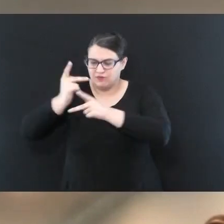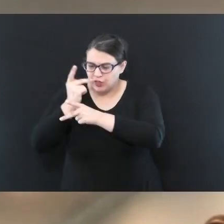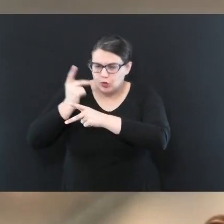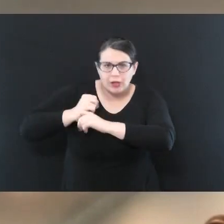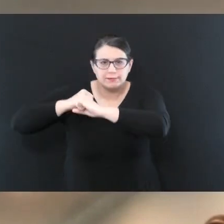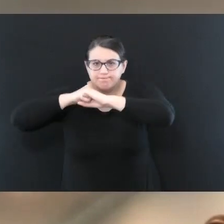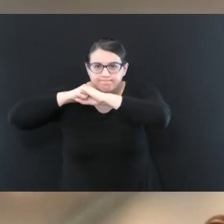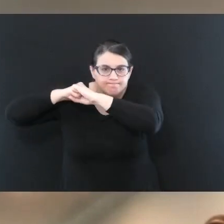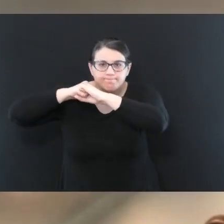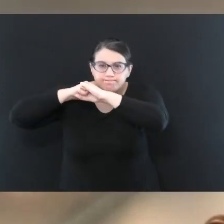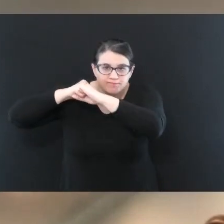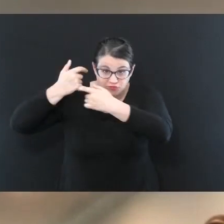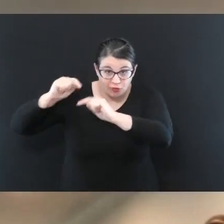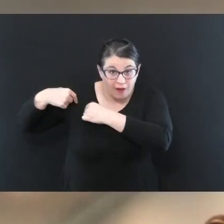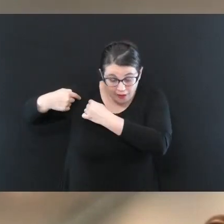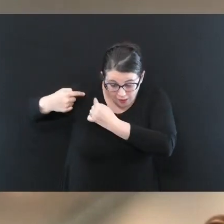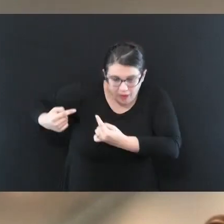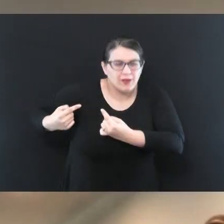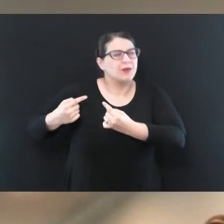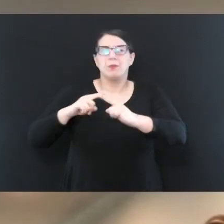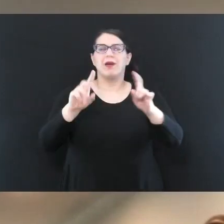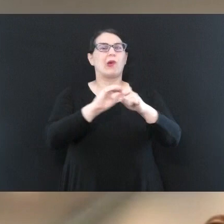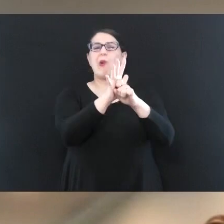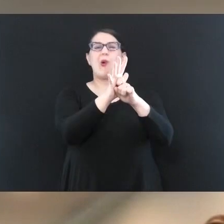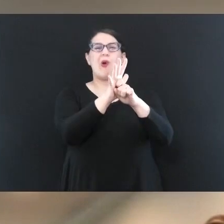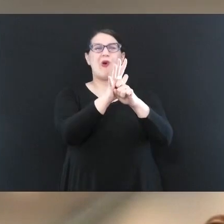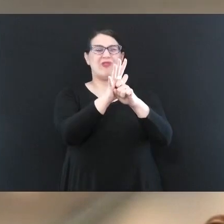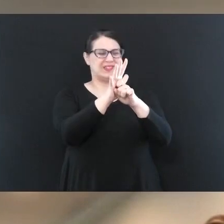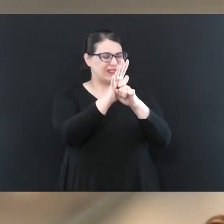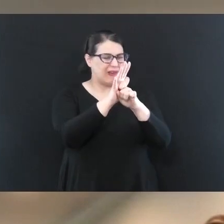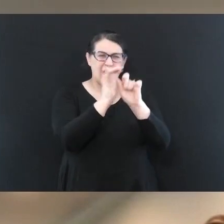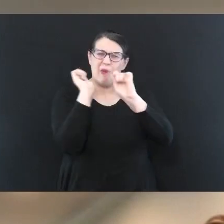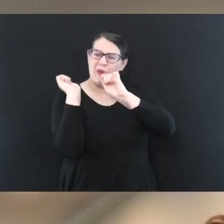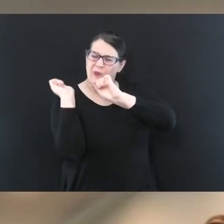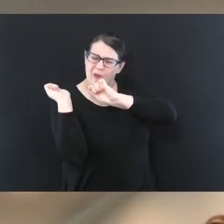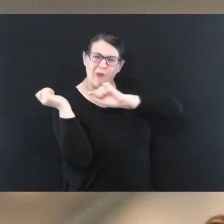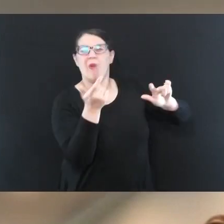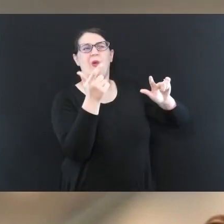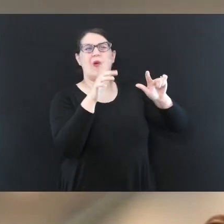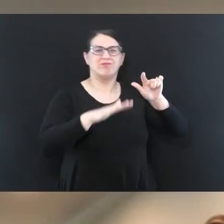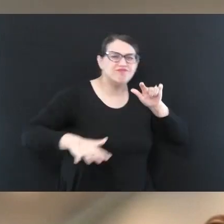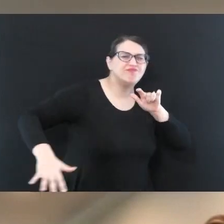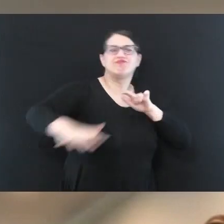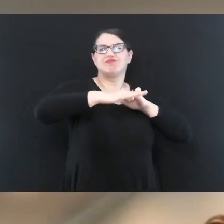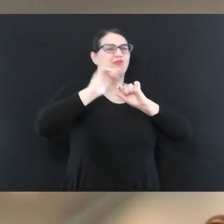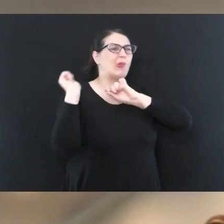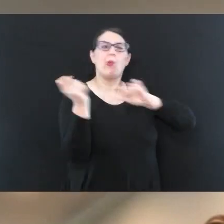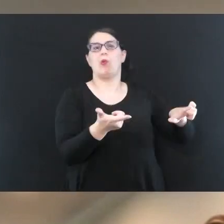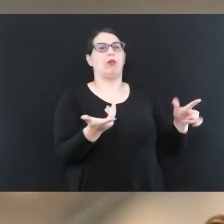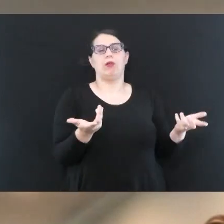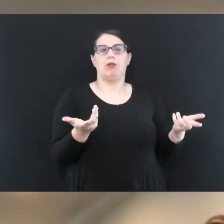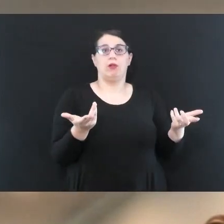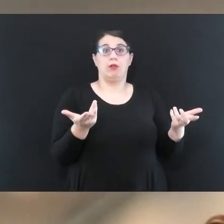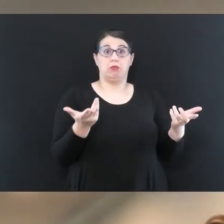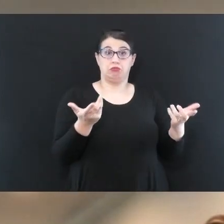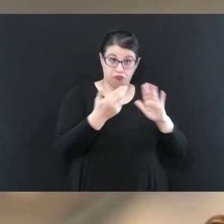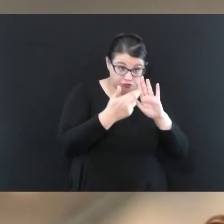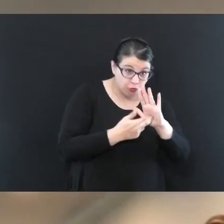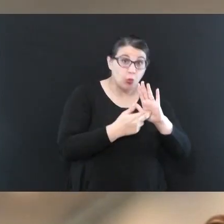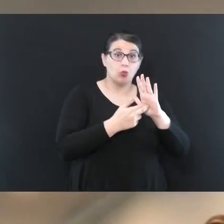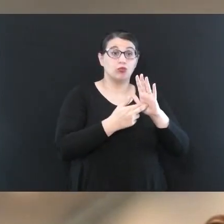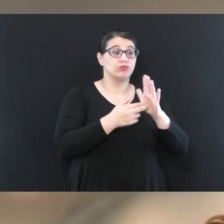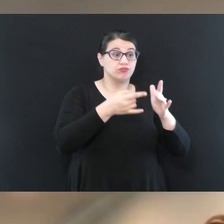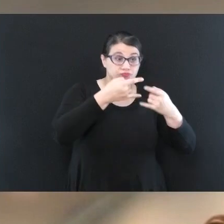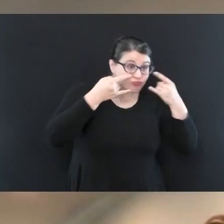as we've said, COVID is ubiquitous, it's everywhere. And so despite all of the measures taken, we